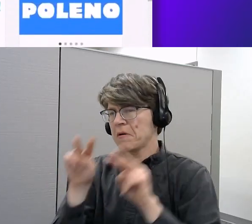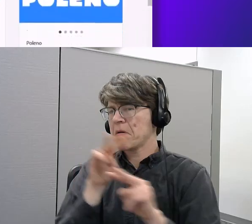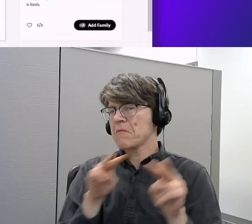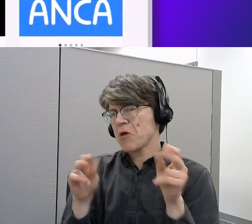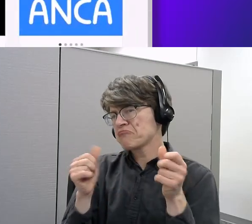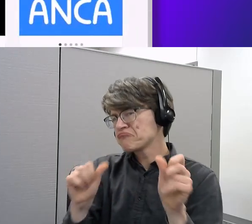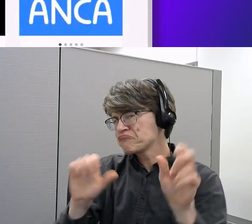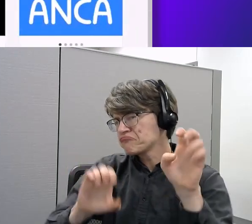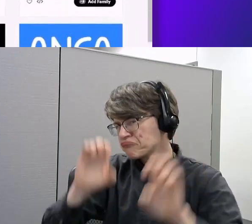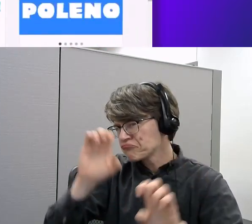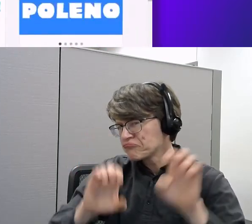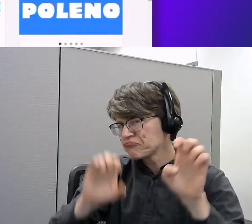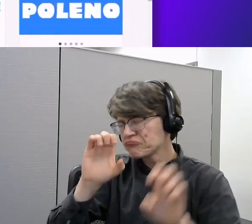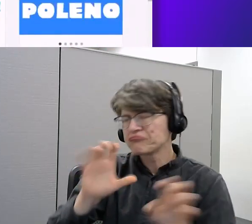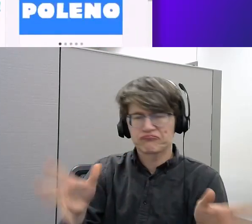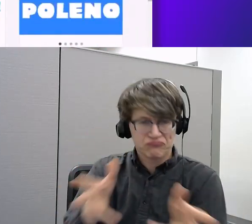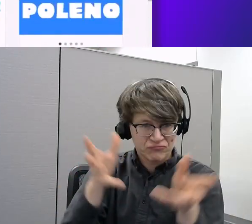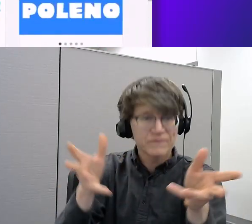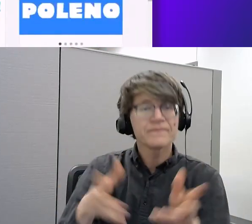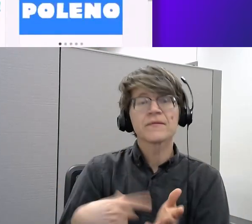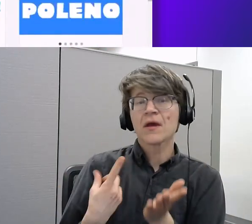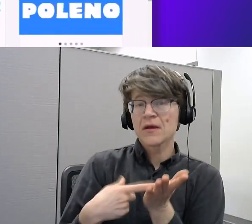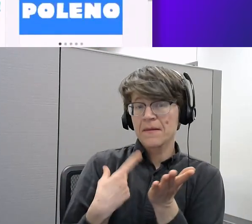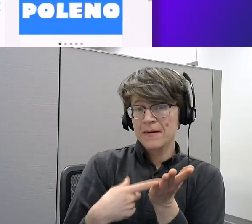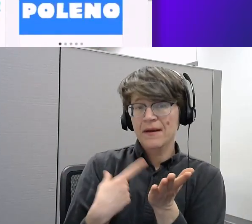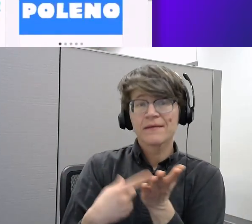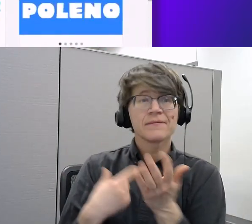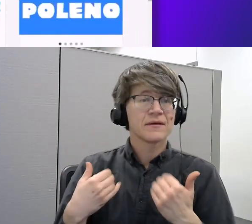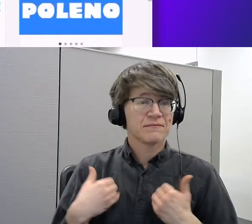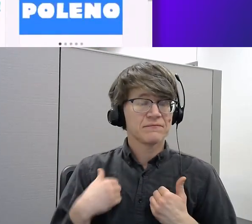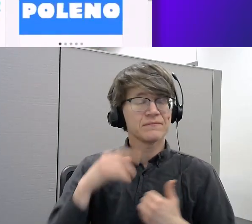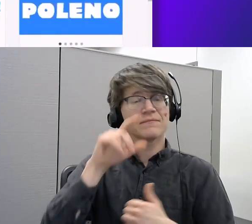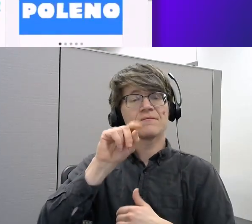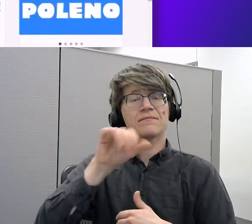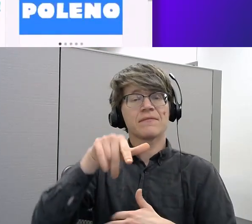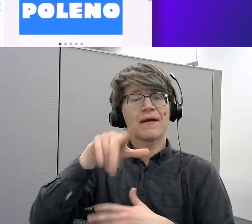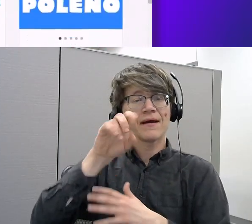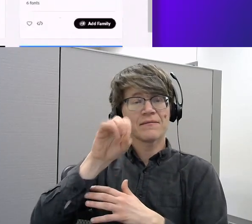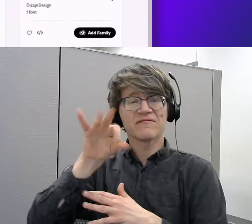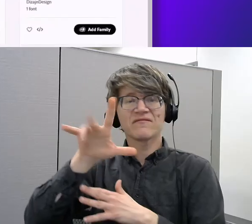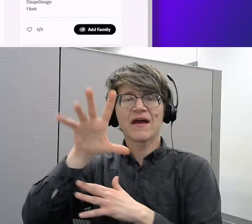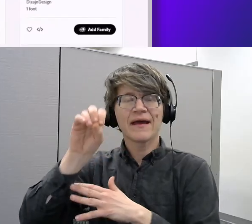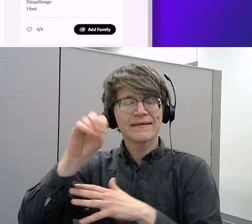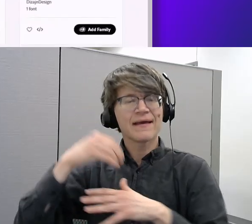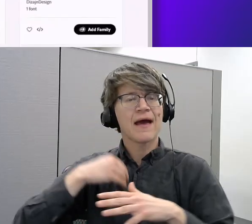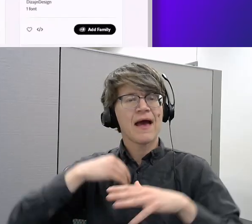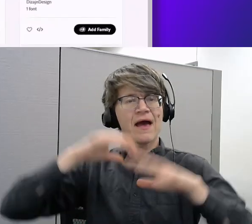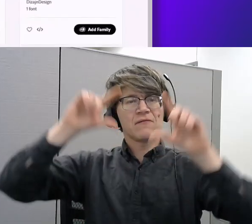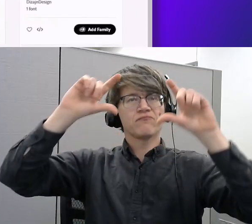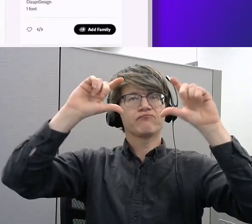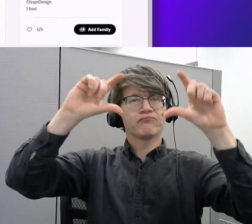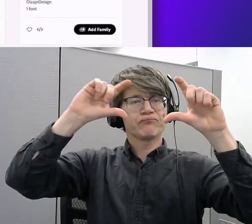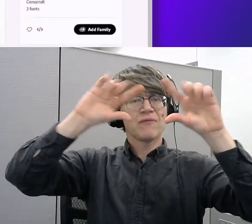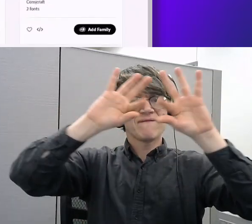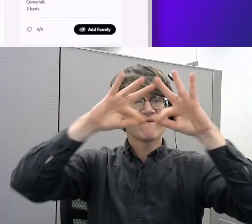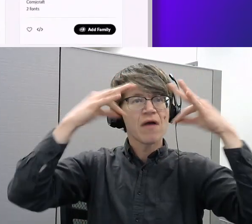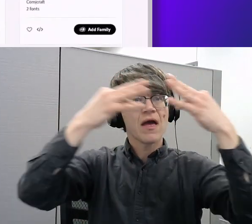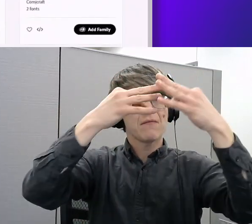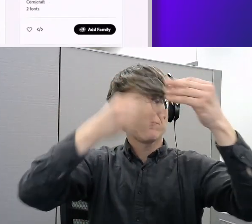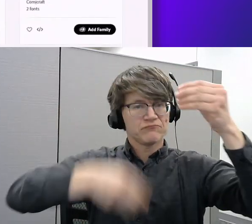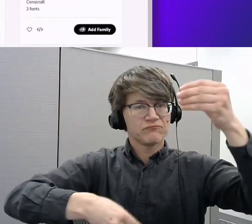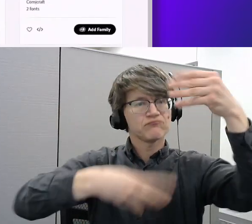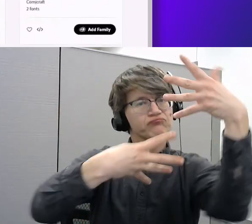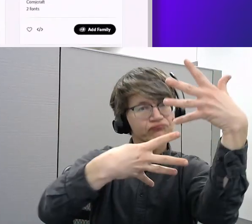within them, sometimes, for example, you'll get typefaces that have different families. So here I can choose, hey, I want to have at least,